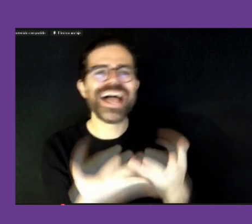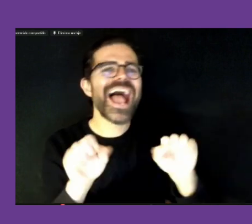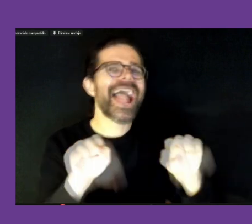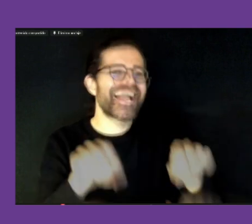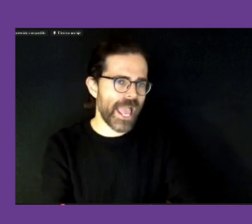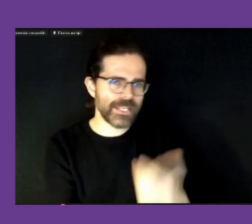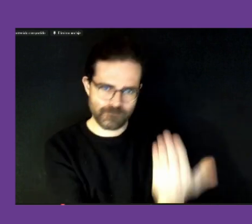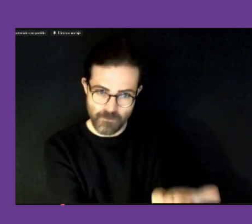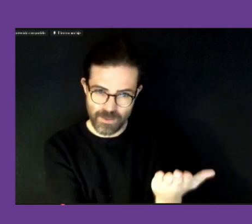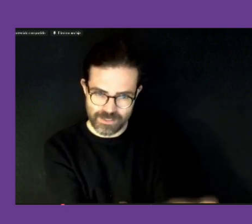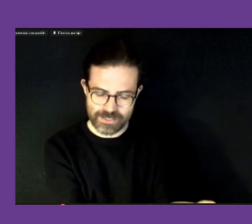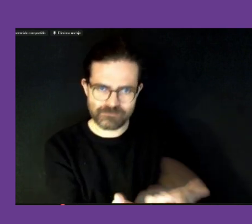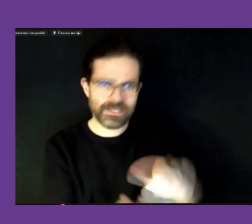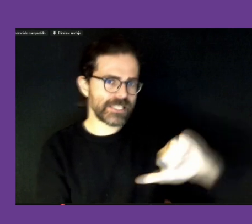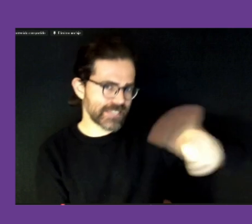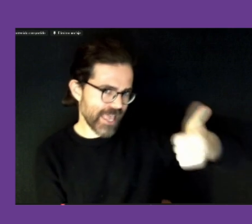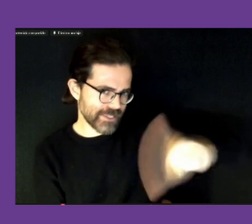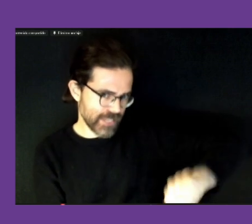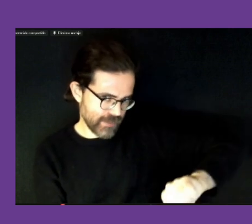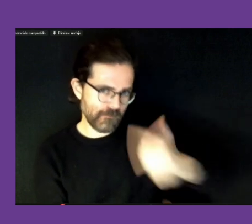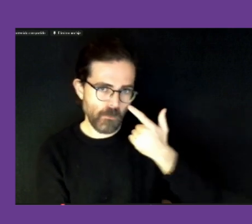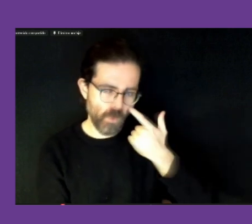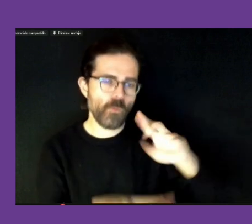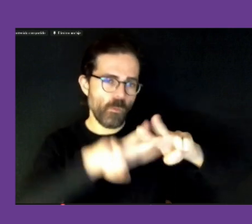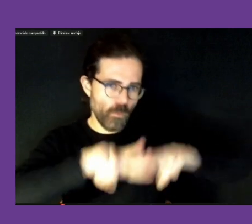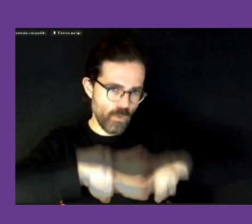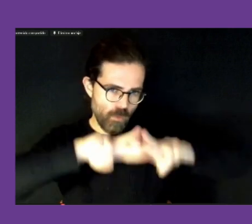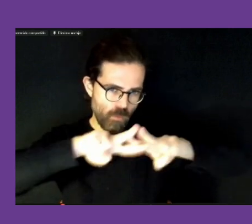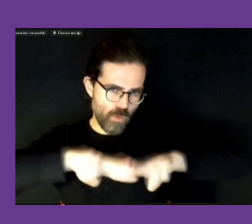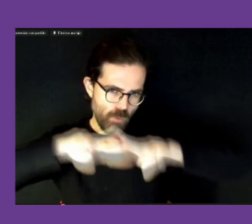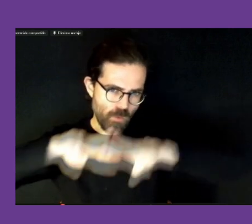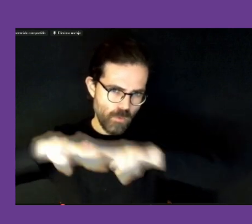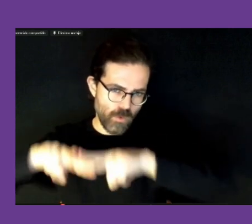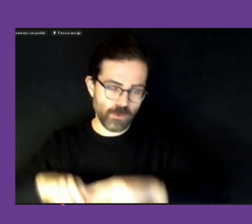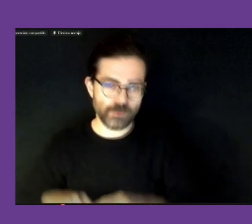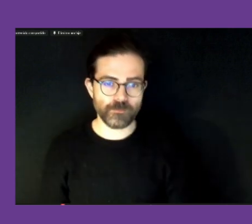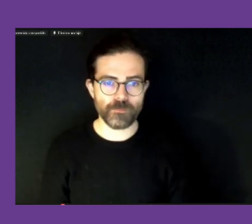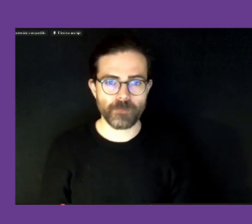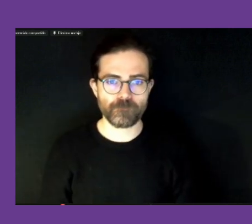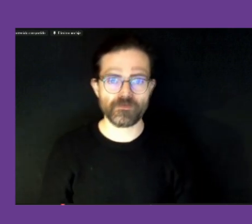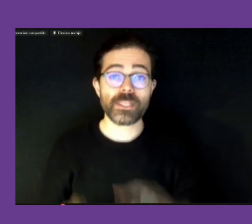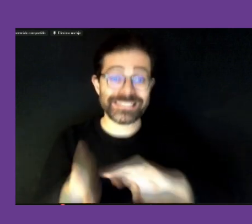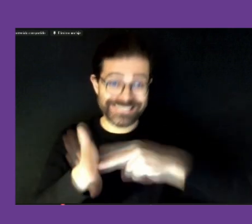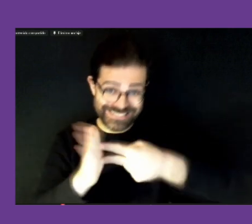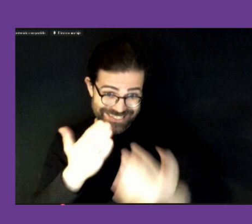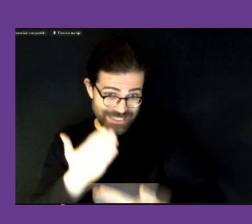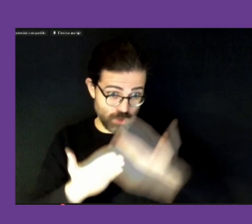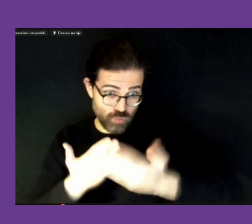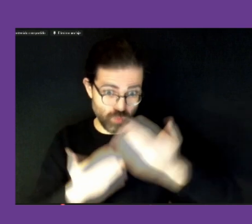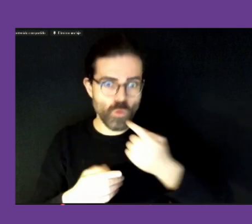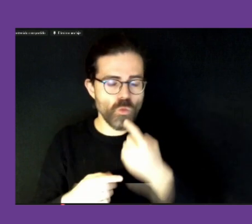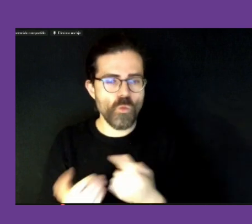The functional requirements will never be deleted. They will be complemented if needed by those new technical requirements. And right now we